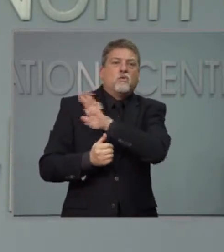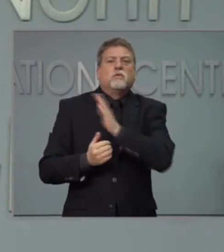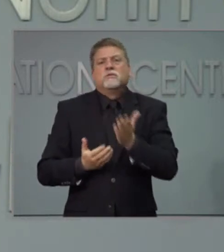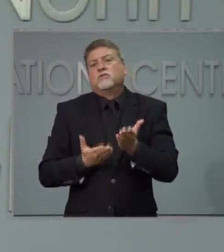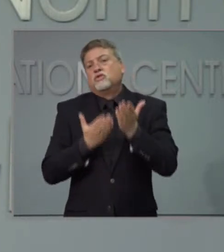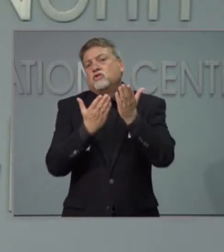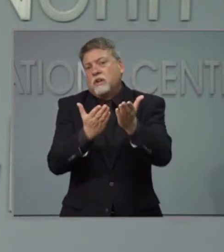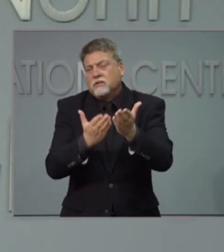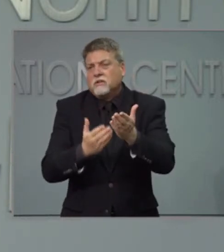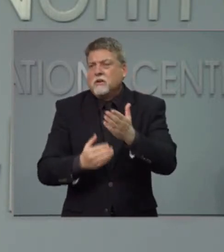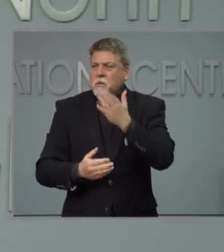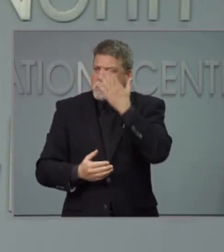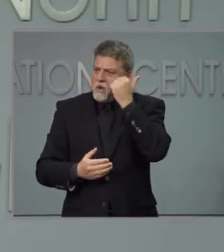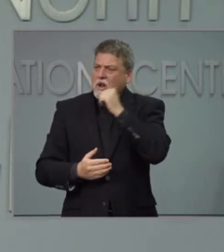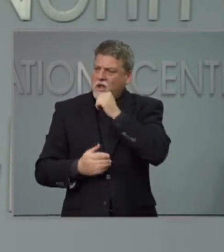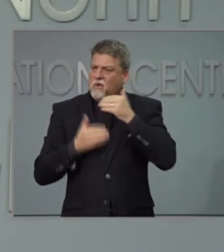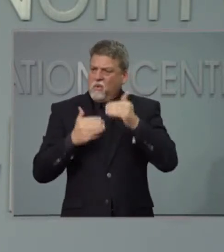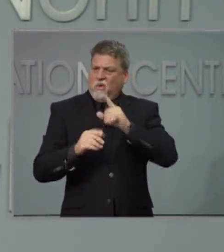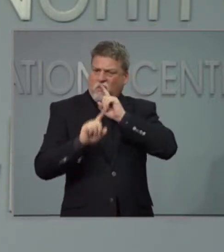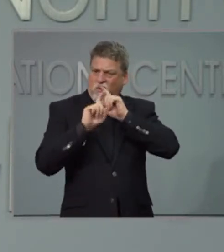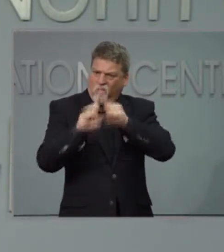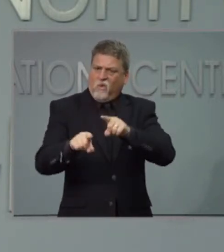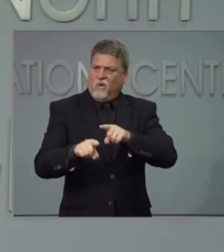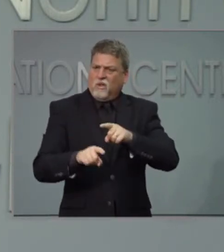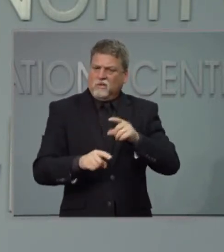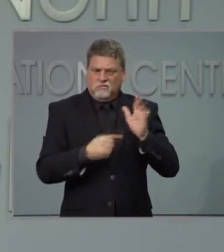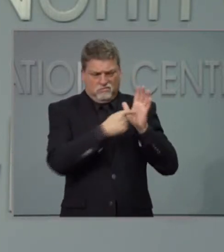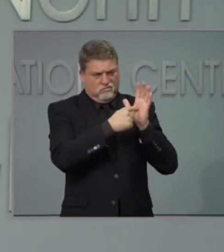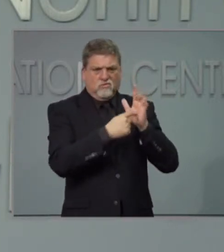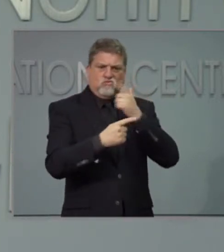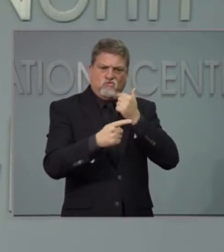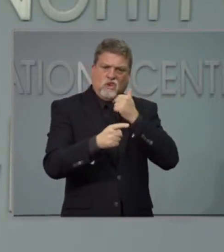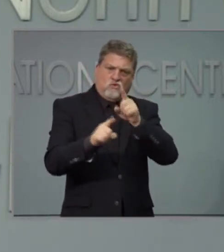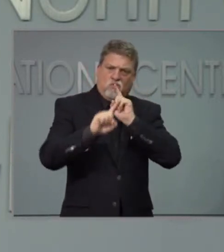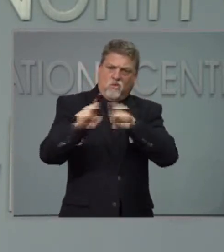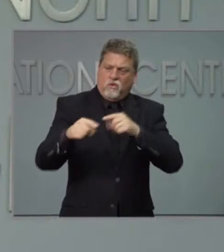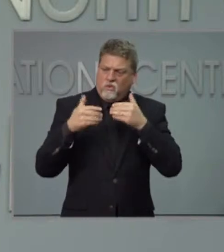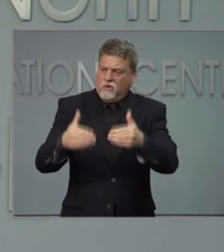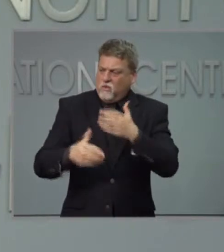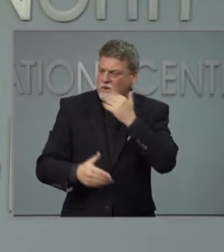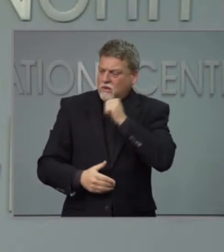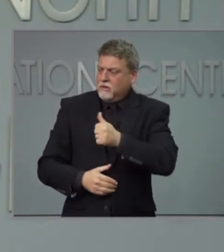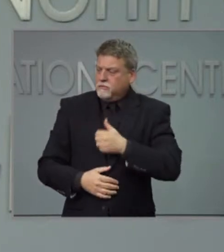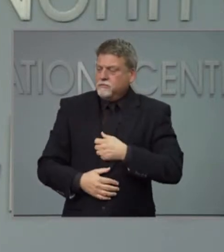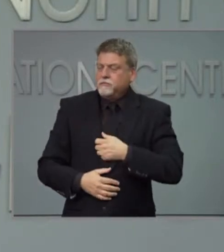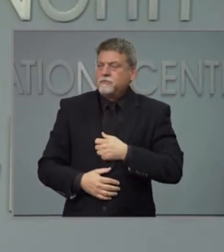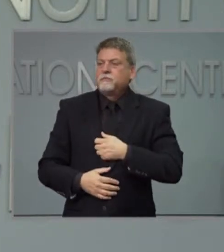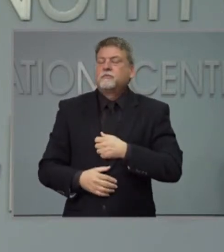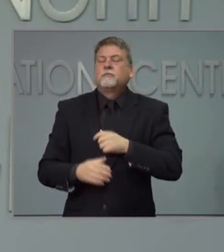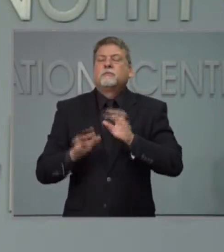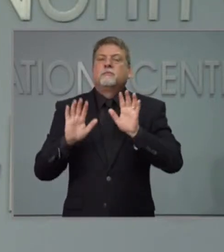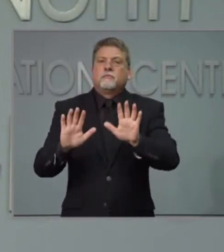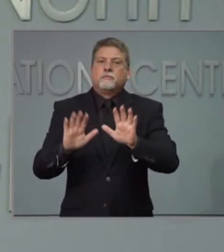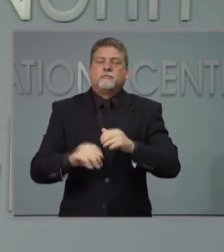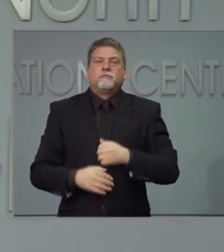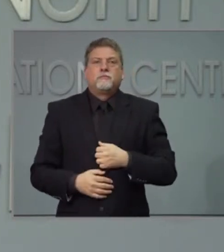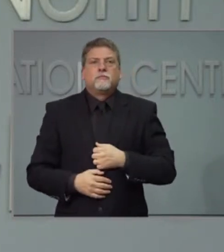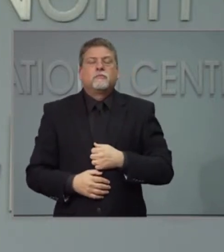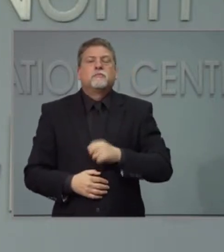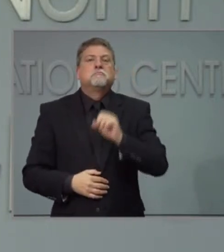a mandate? Well, as we mentioned earlier, there's a lot of